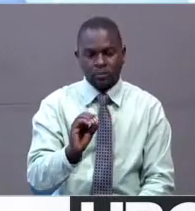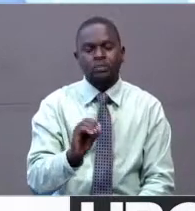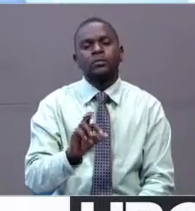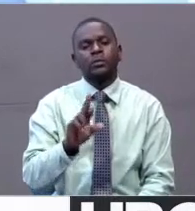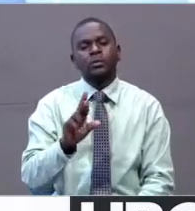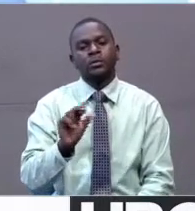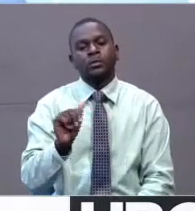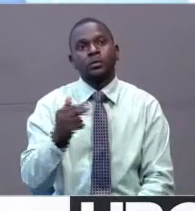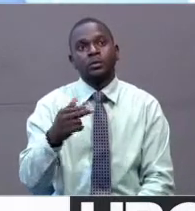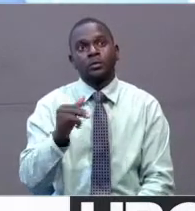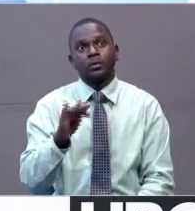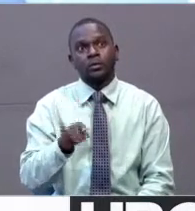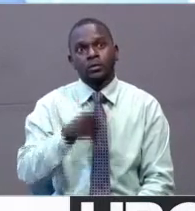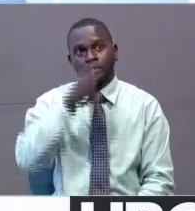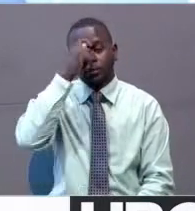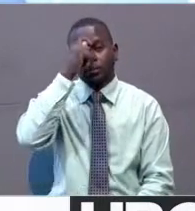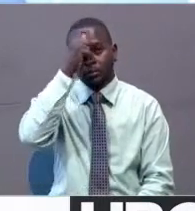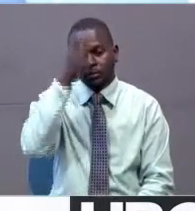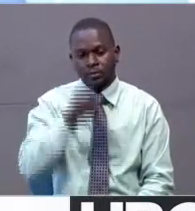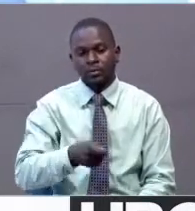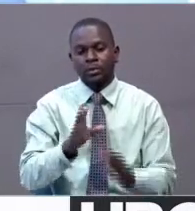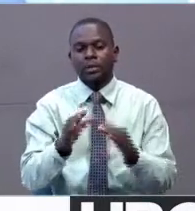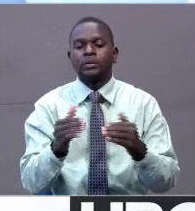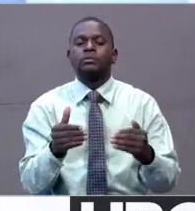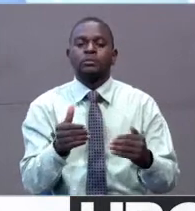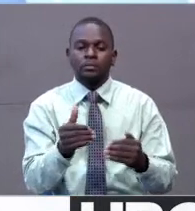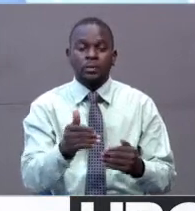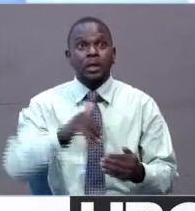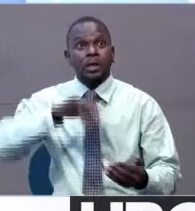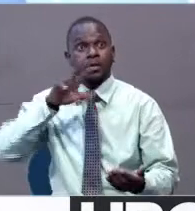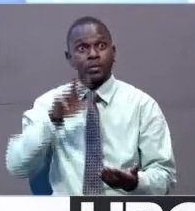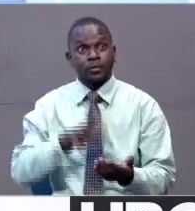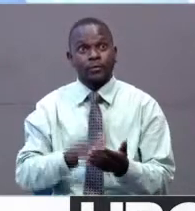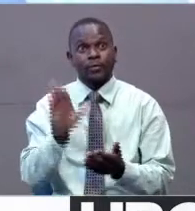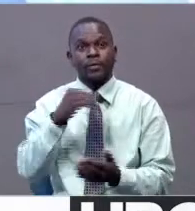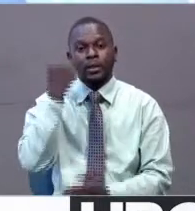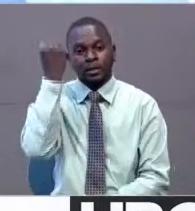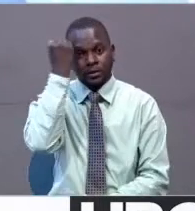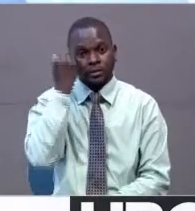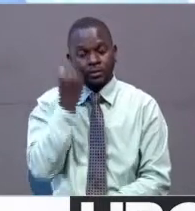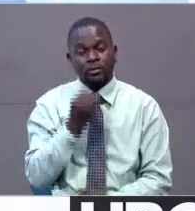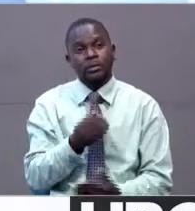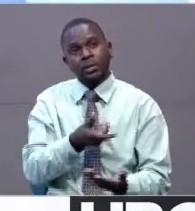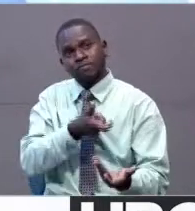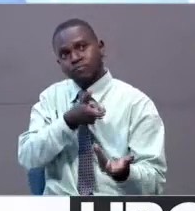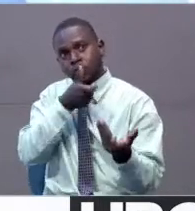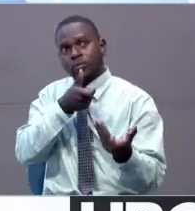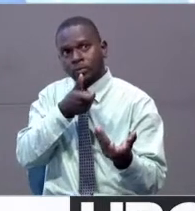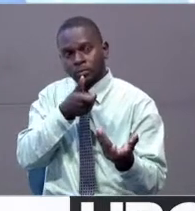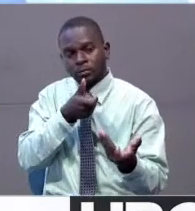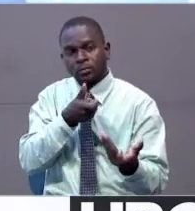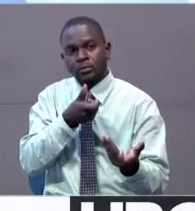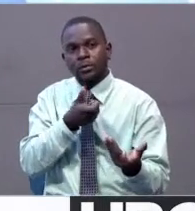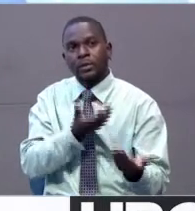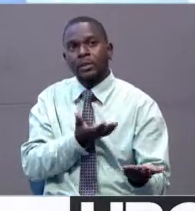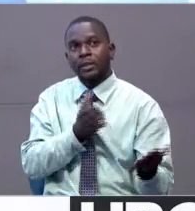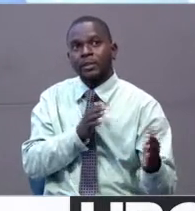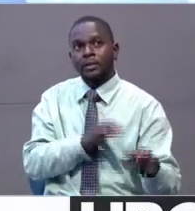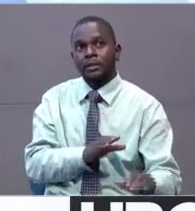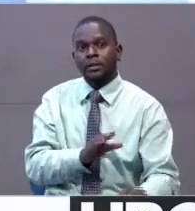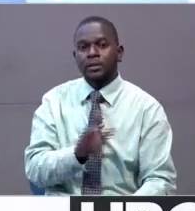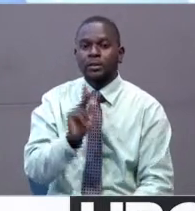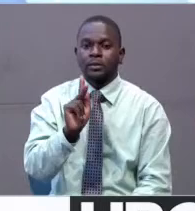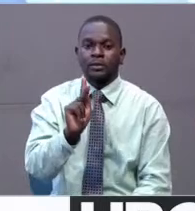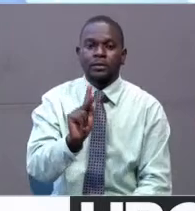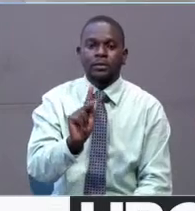Rashid was convicted on his plea of guilt after confirming to the court that he accidentally shot and killed the deceased